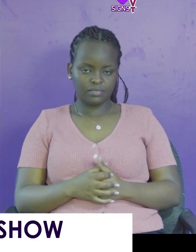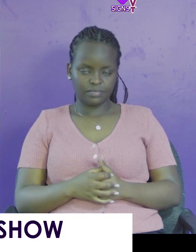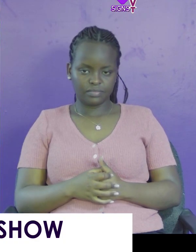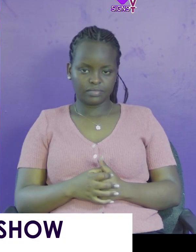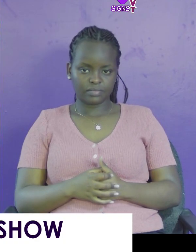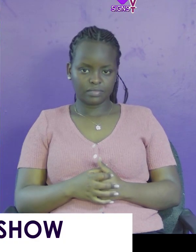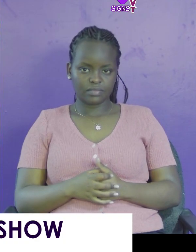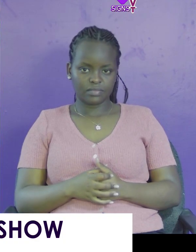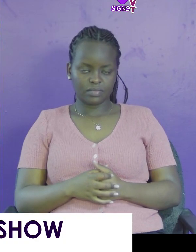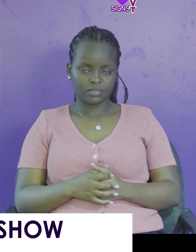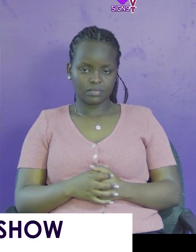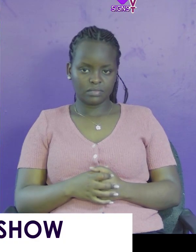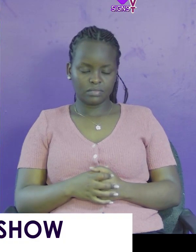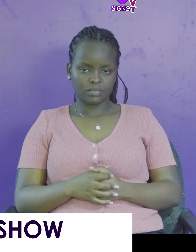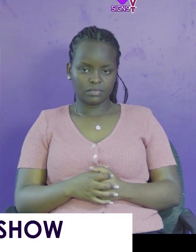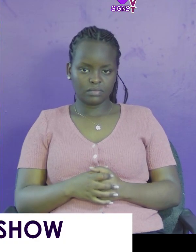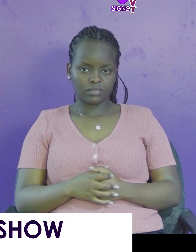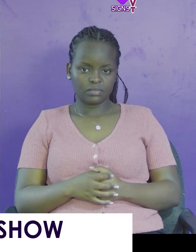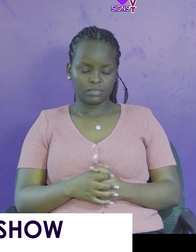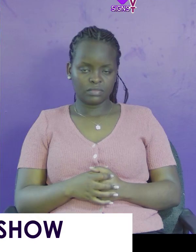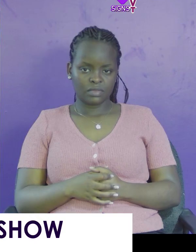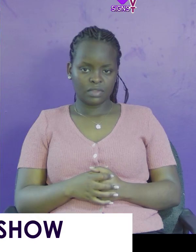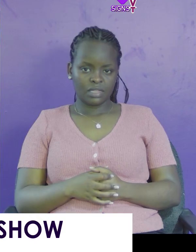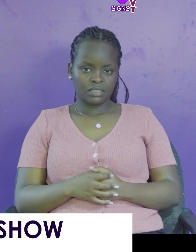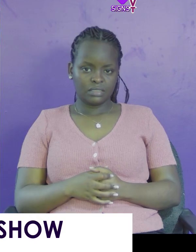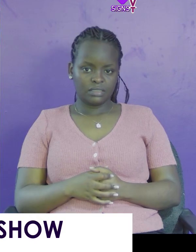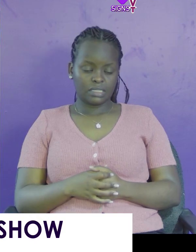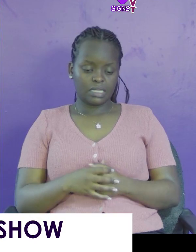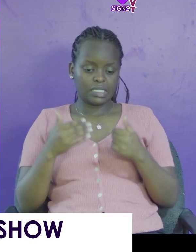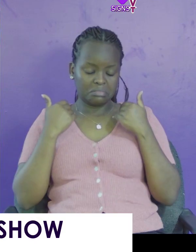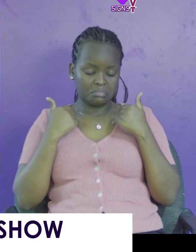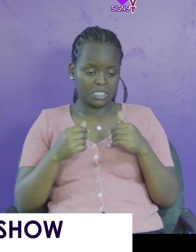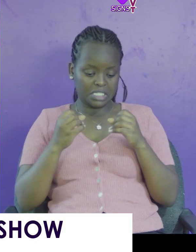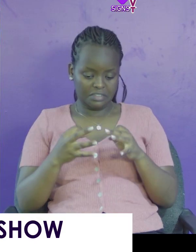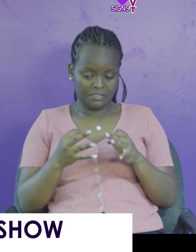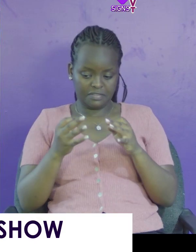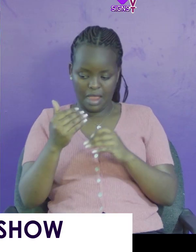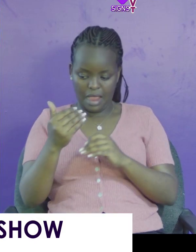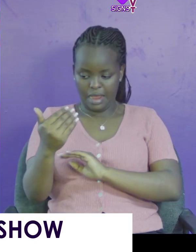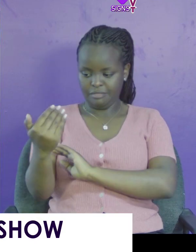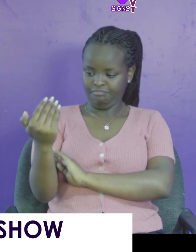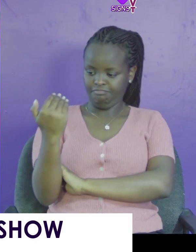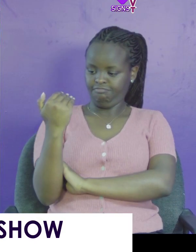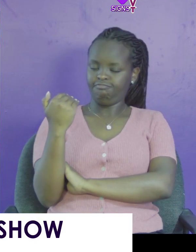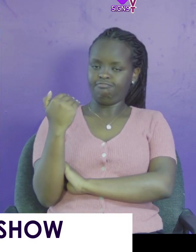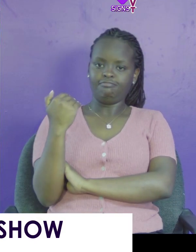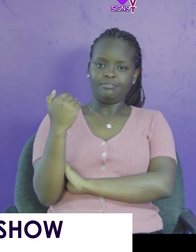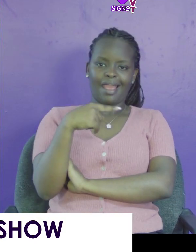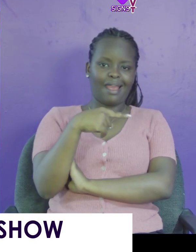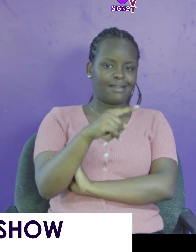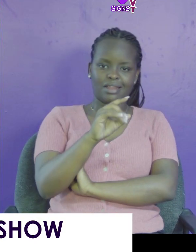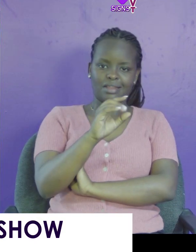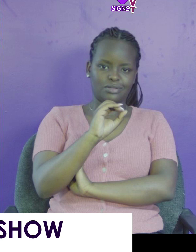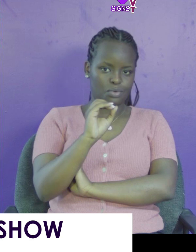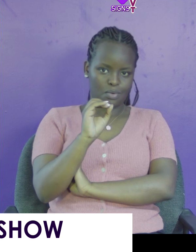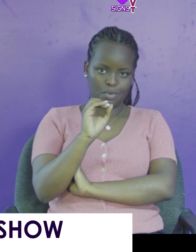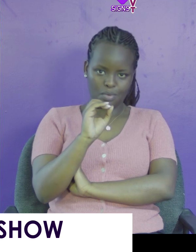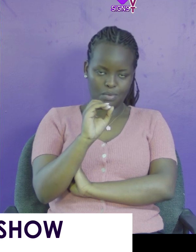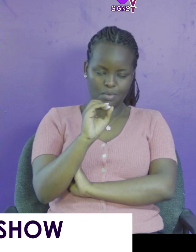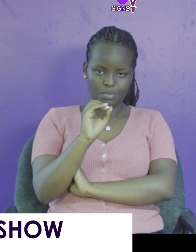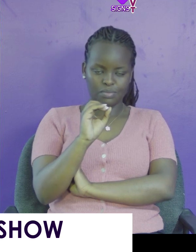men. And for me, if you ask me, I would say it is not right. Because as just we